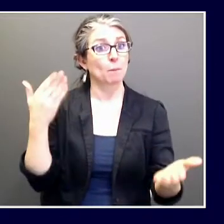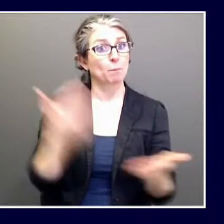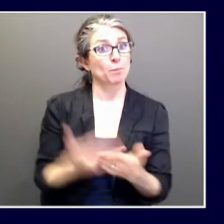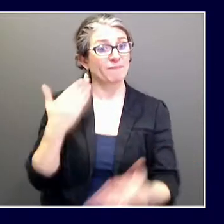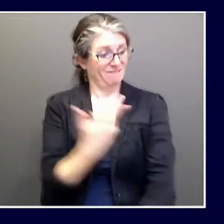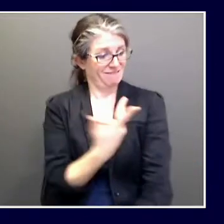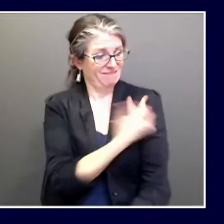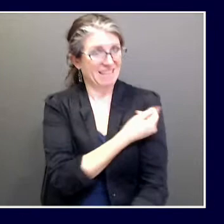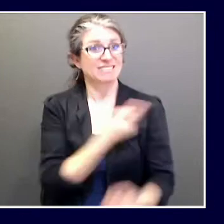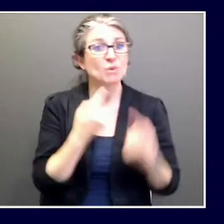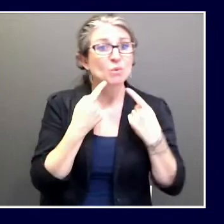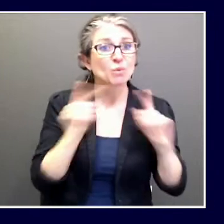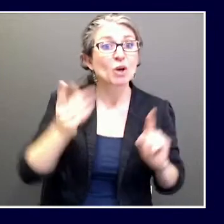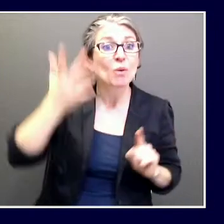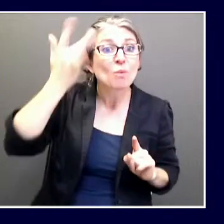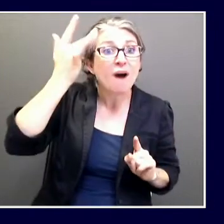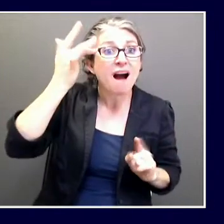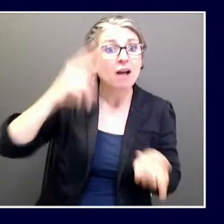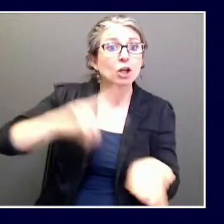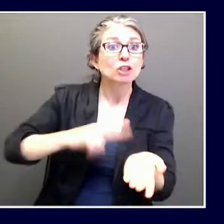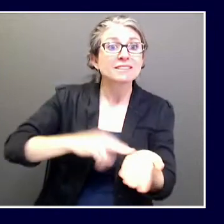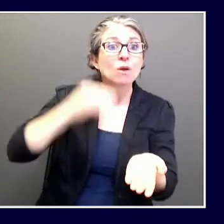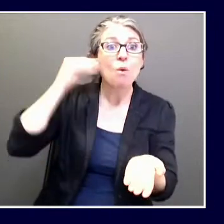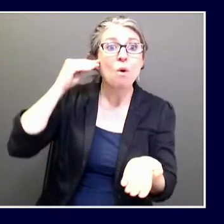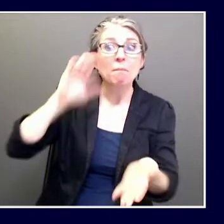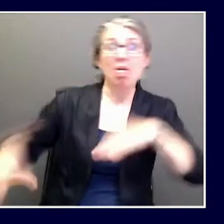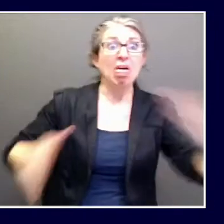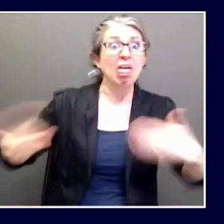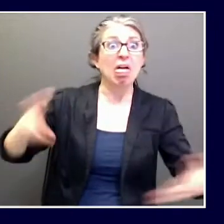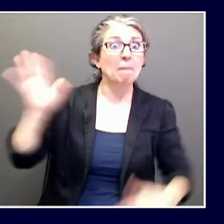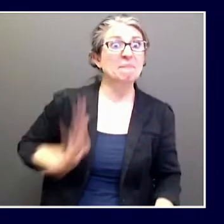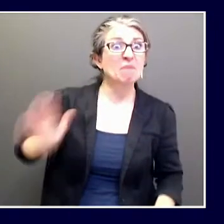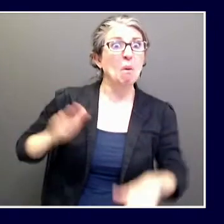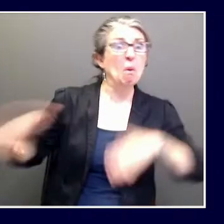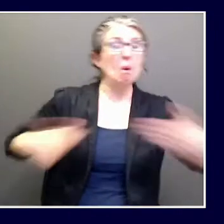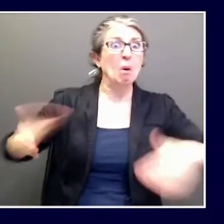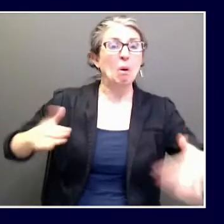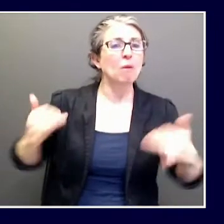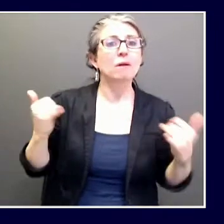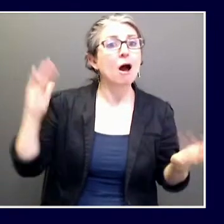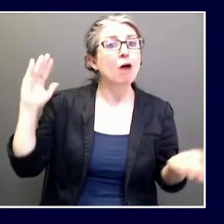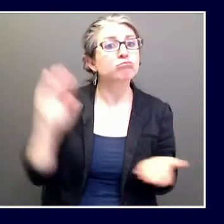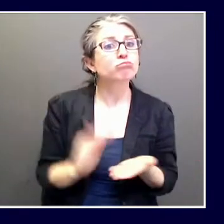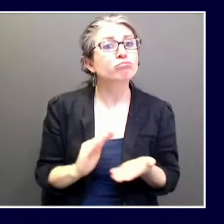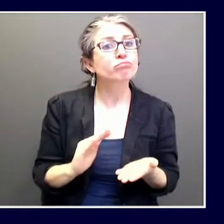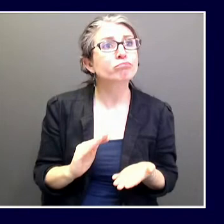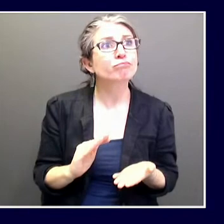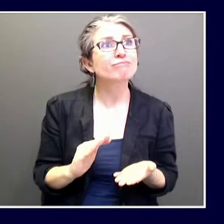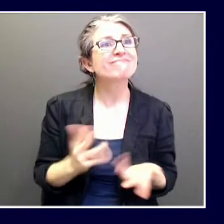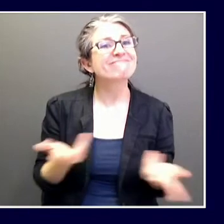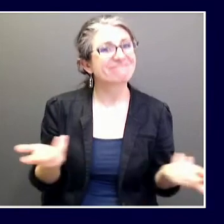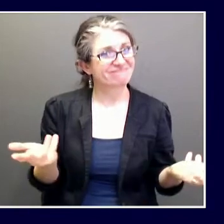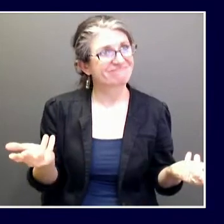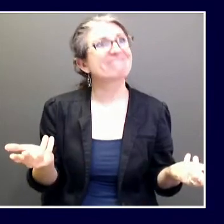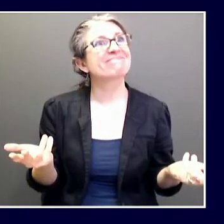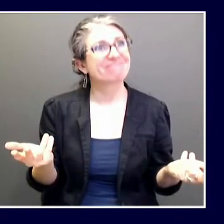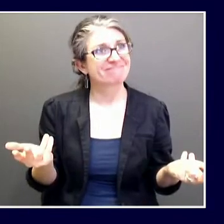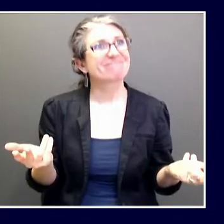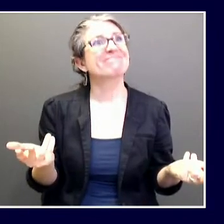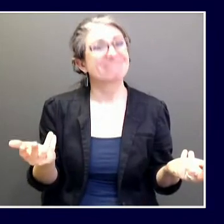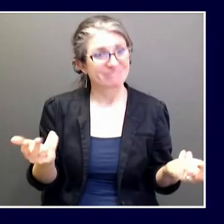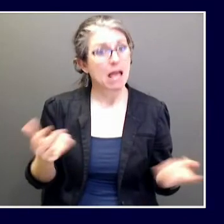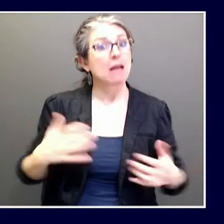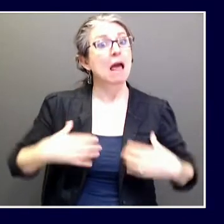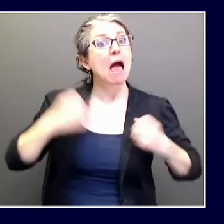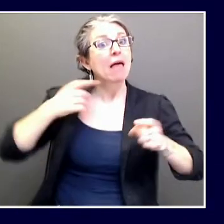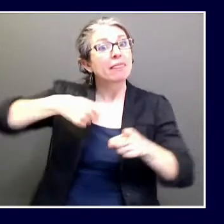particular, as well as having healthcare workers, staff be vaccinated, those two things in concert with